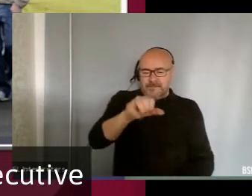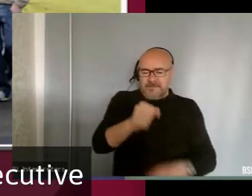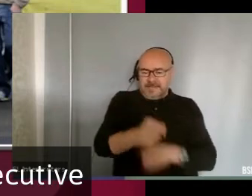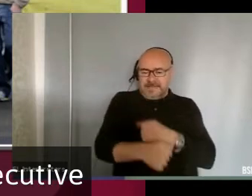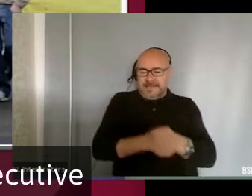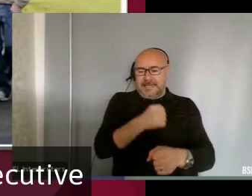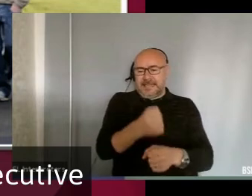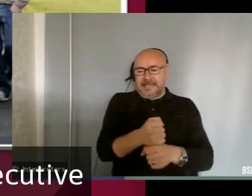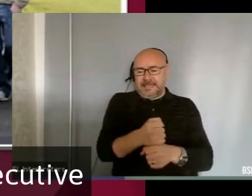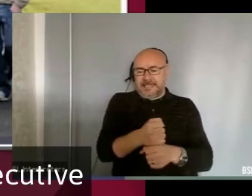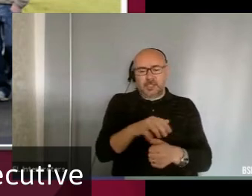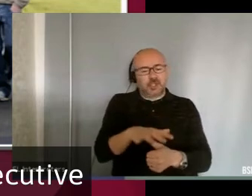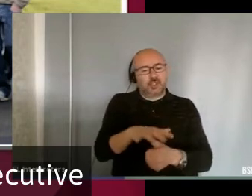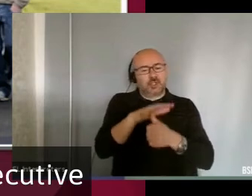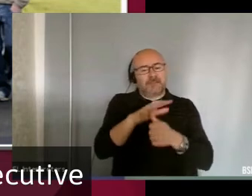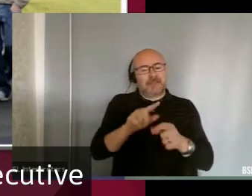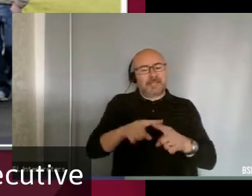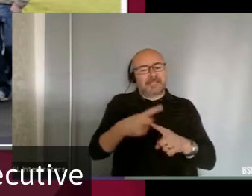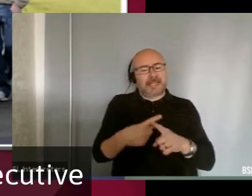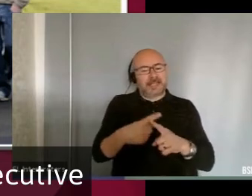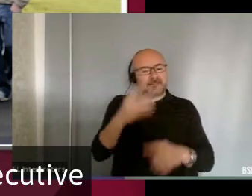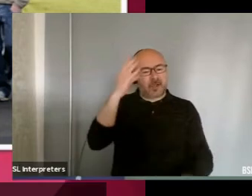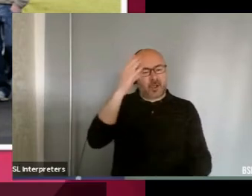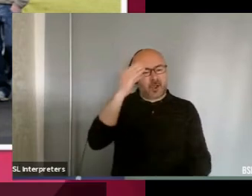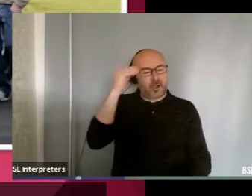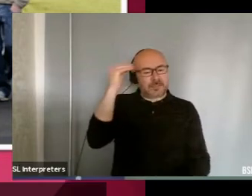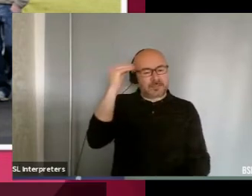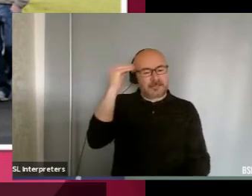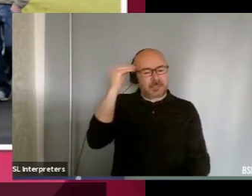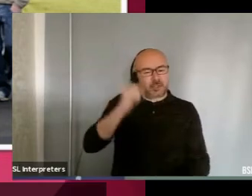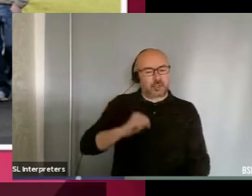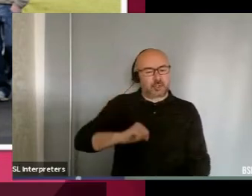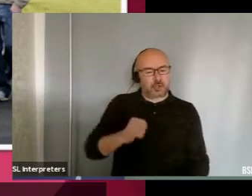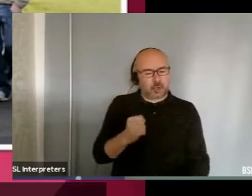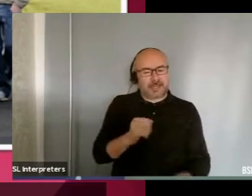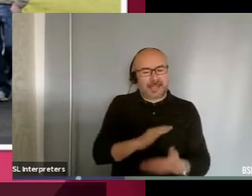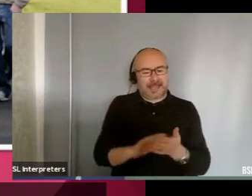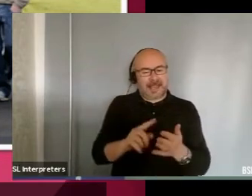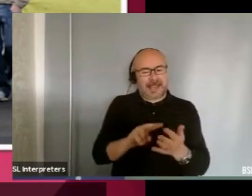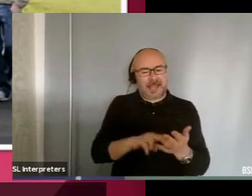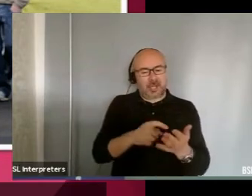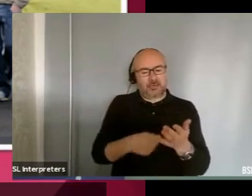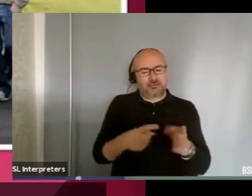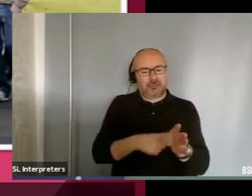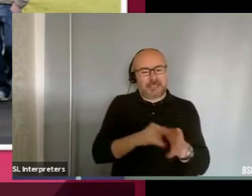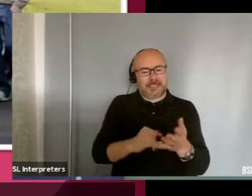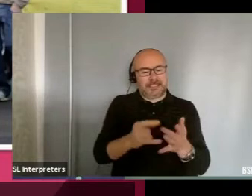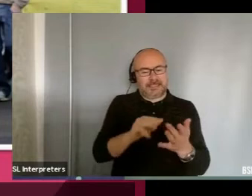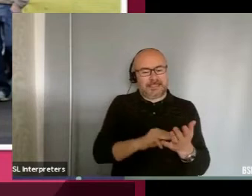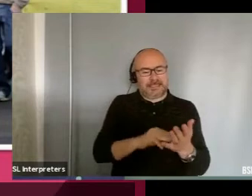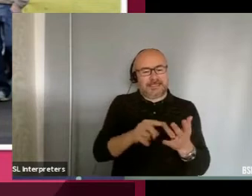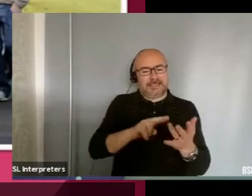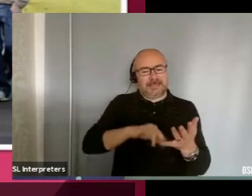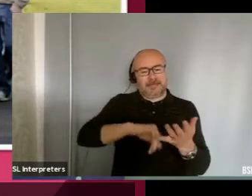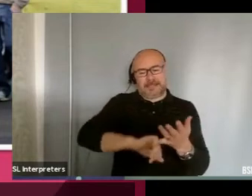Executive of Alzheimer Scotland, Henry Simmons, and we'll be hearing from Henry in a few minutes. And Maureen